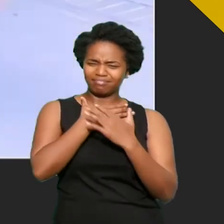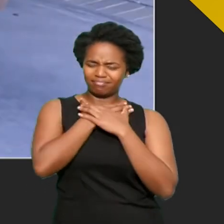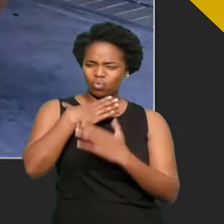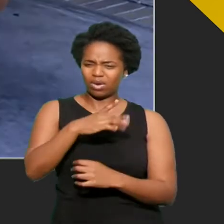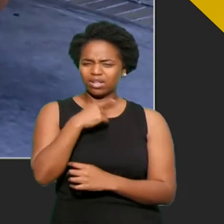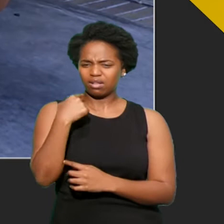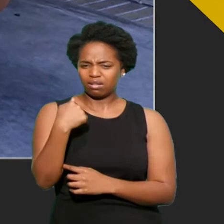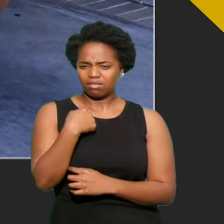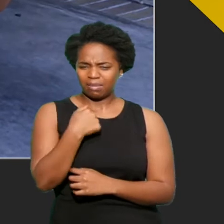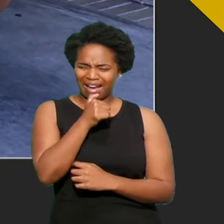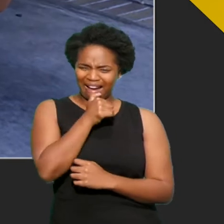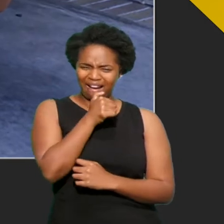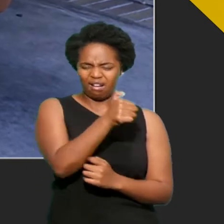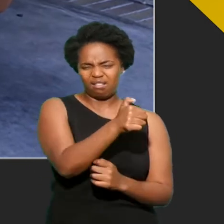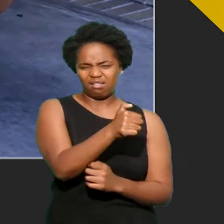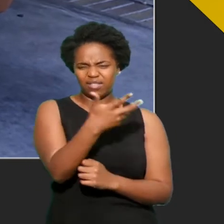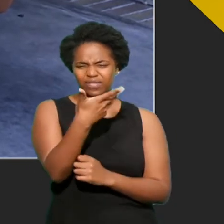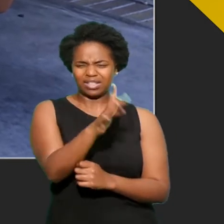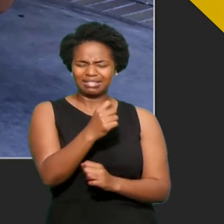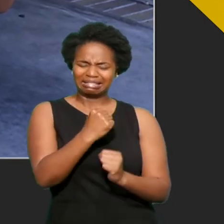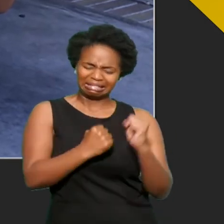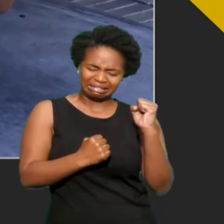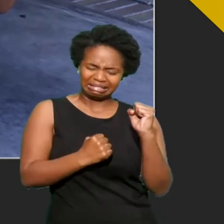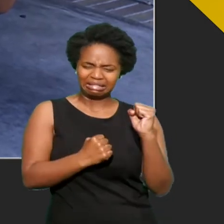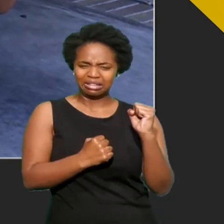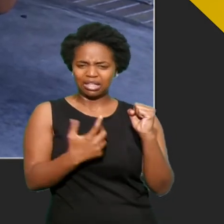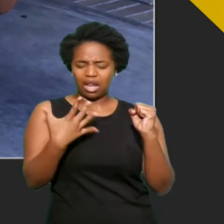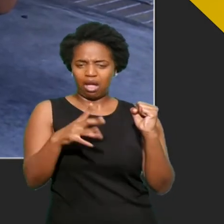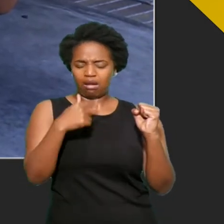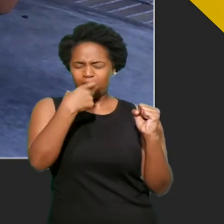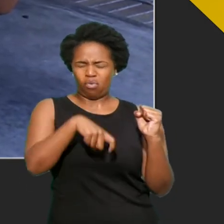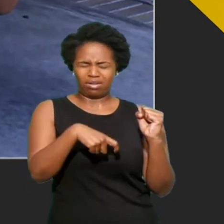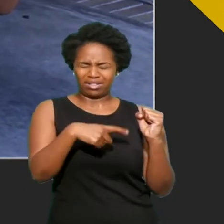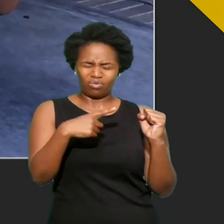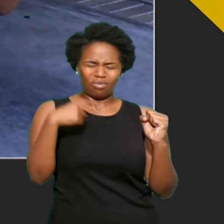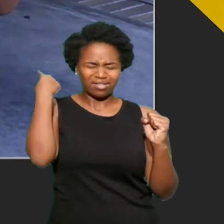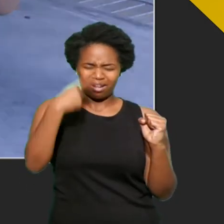I ran like nobody's business. I ran like someone on a